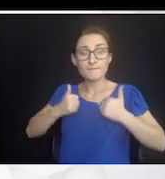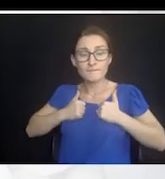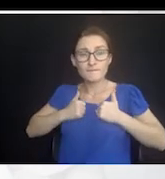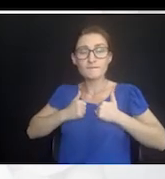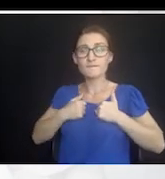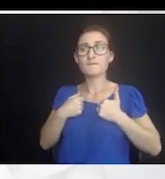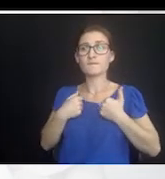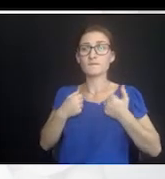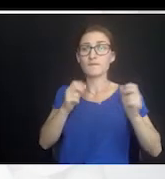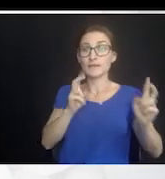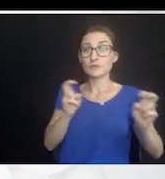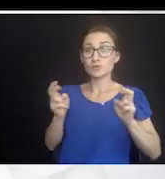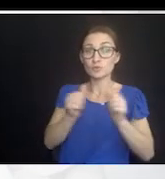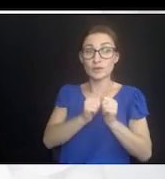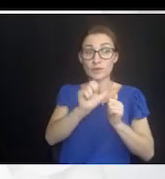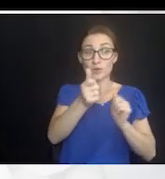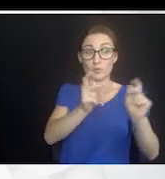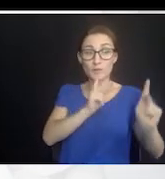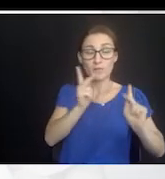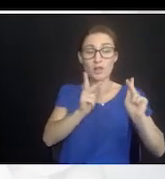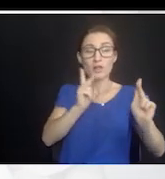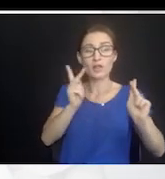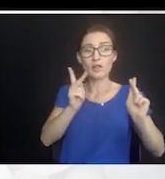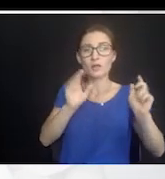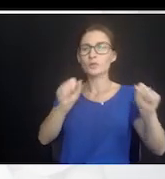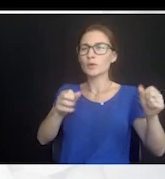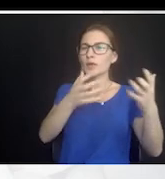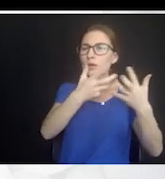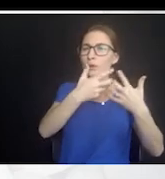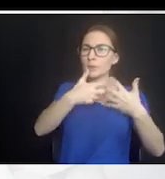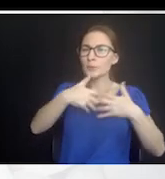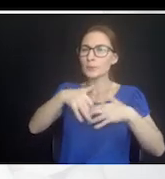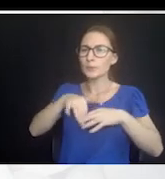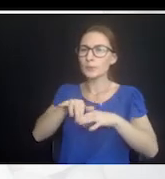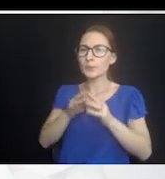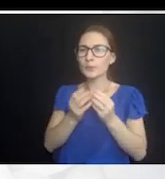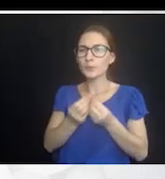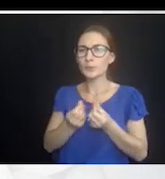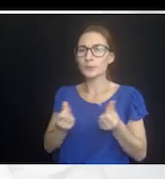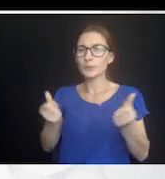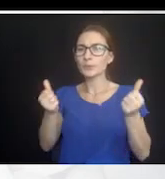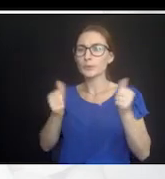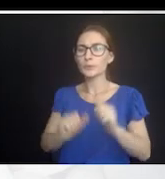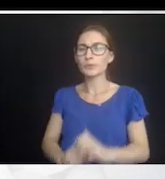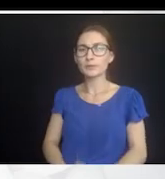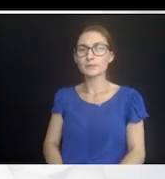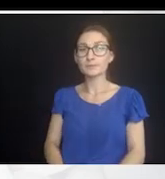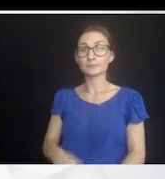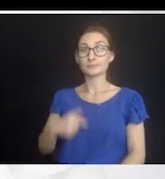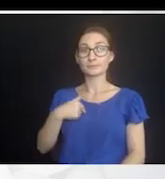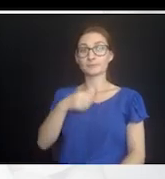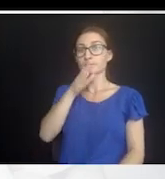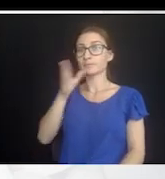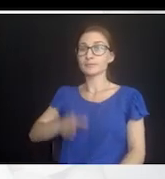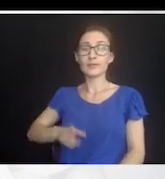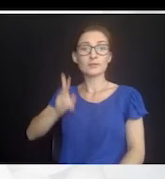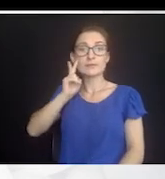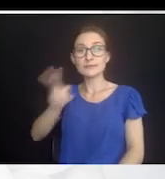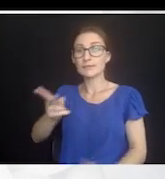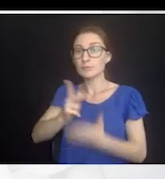work through your problems in life, how you can work through issues with other